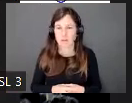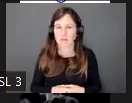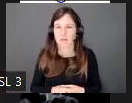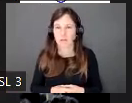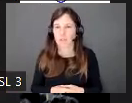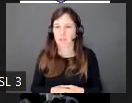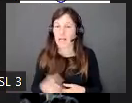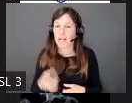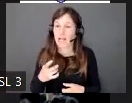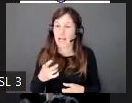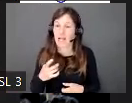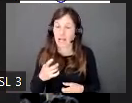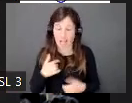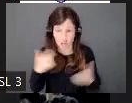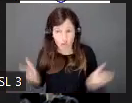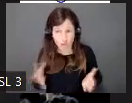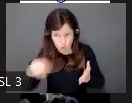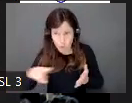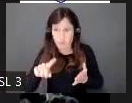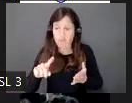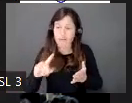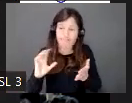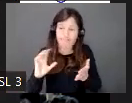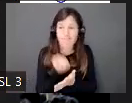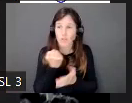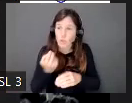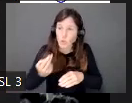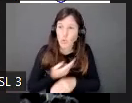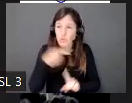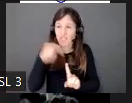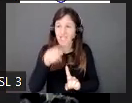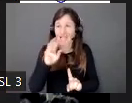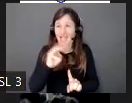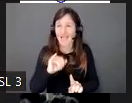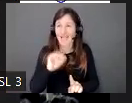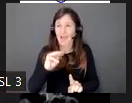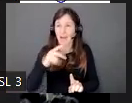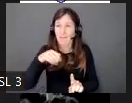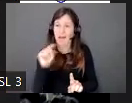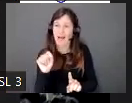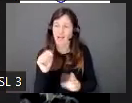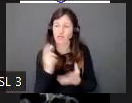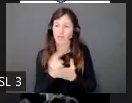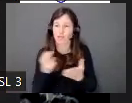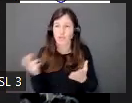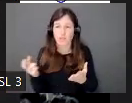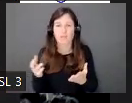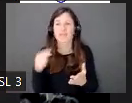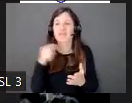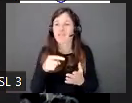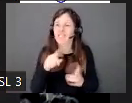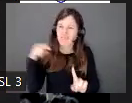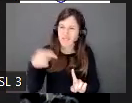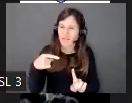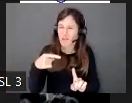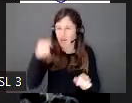to use the resources from impact, those experts in dealing with mental health and the challenges of